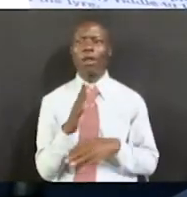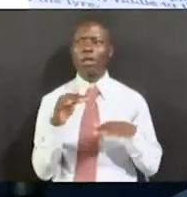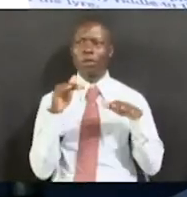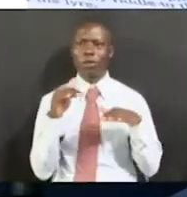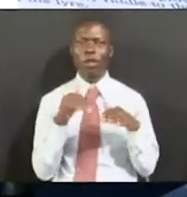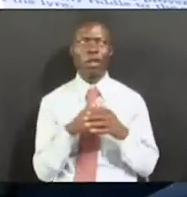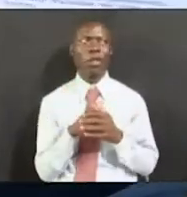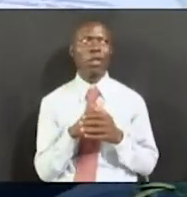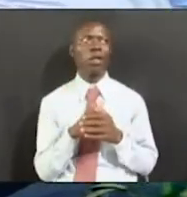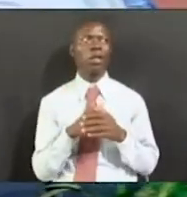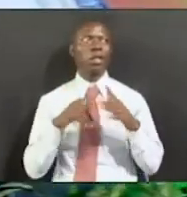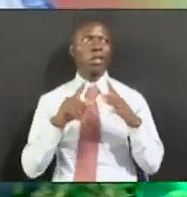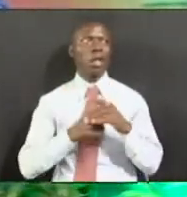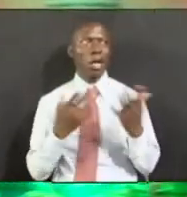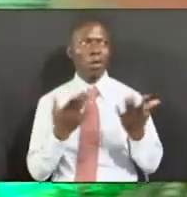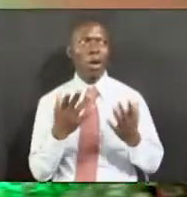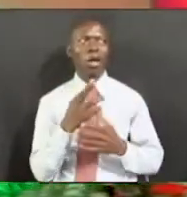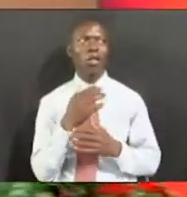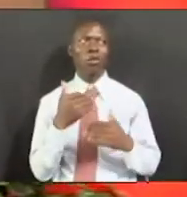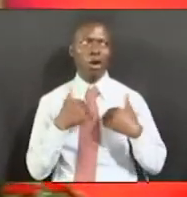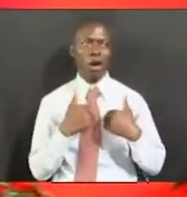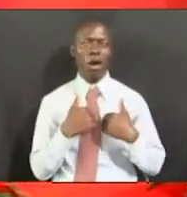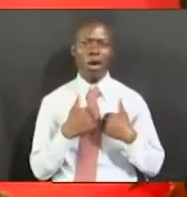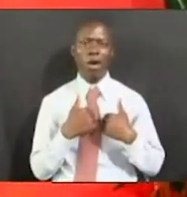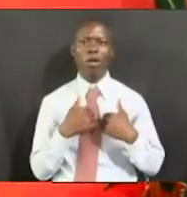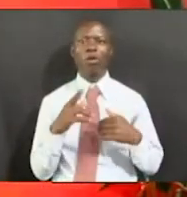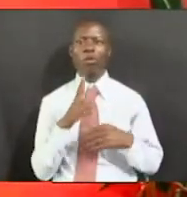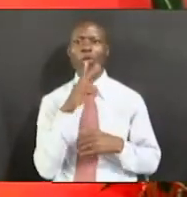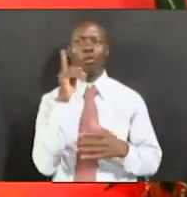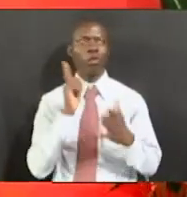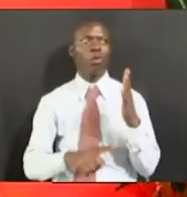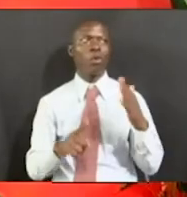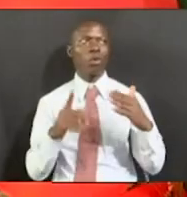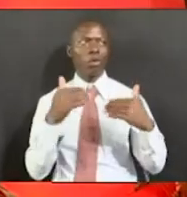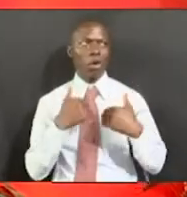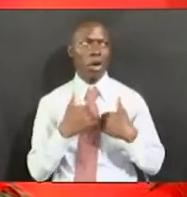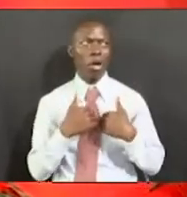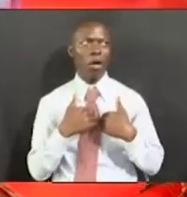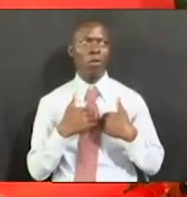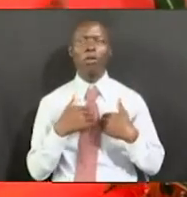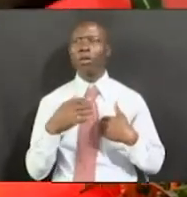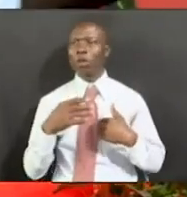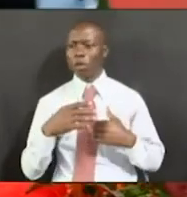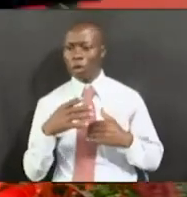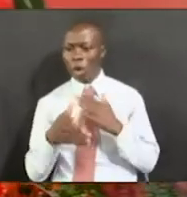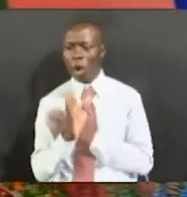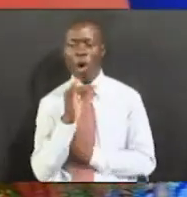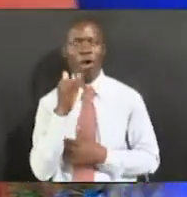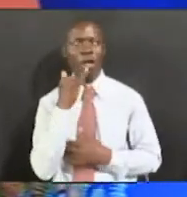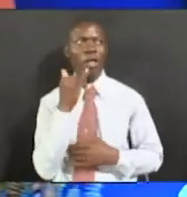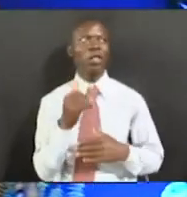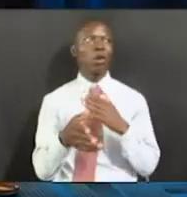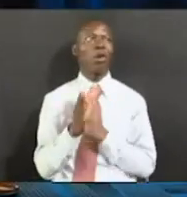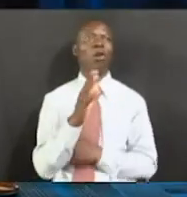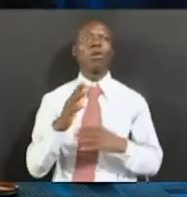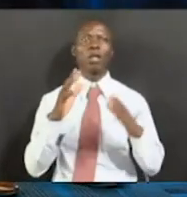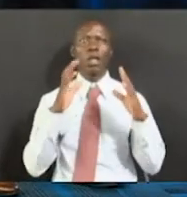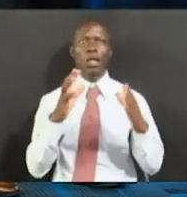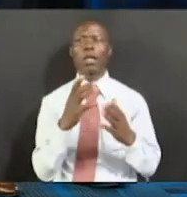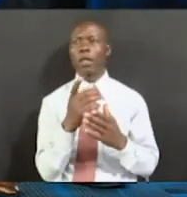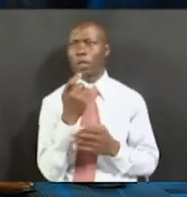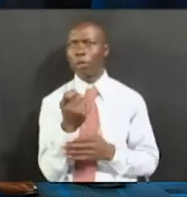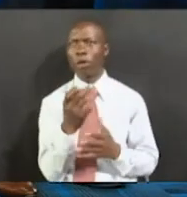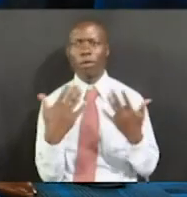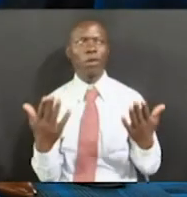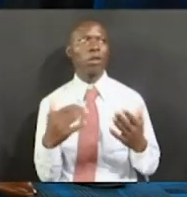Start where you are. Use what you have. God is a God of small beginnings. Okay, let